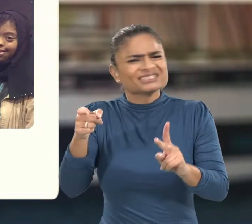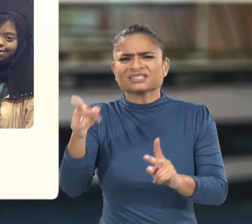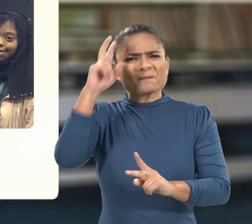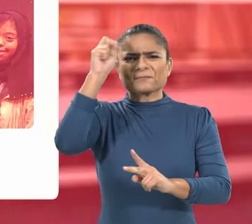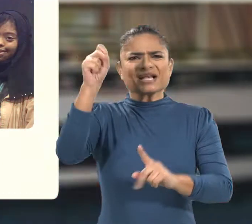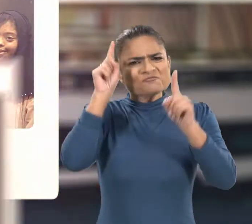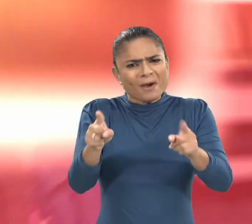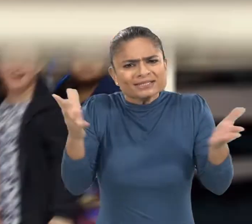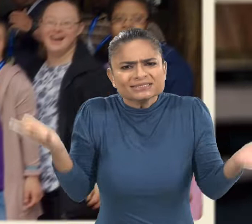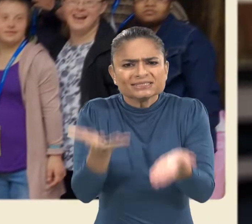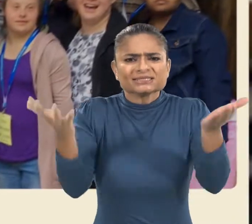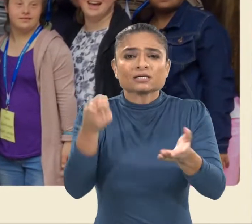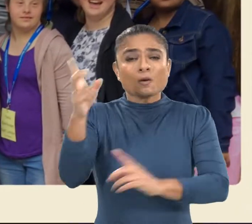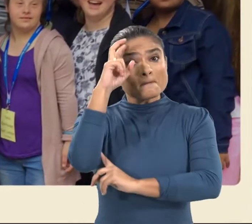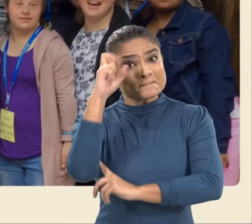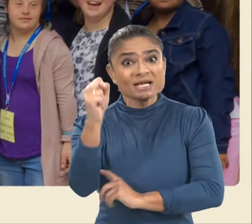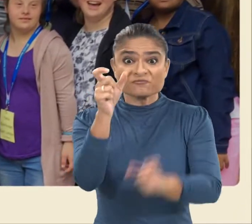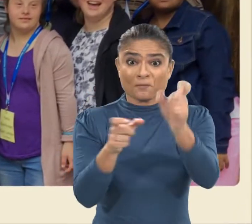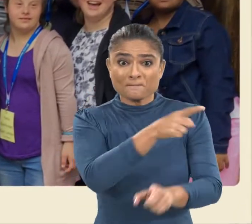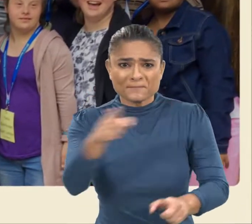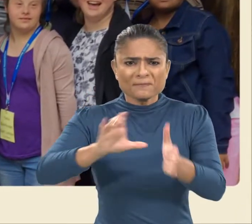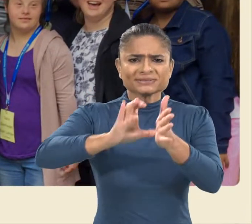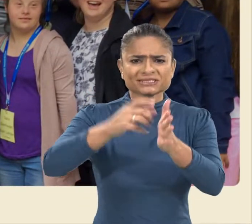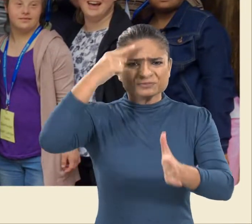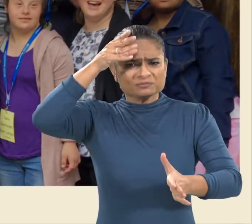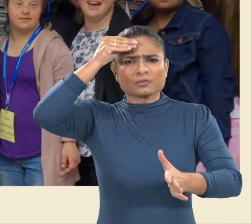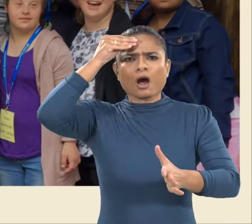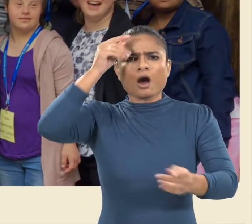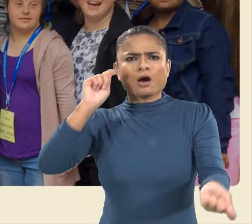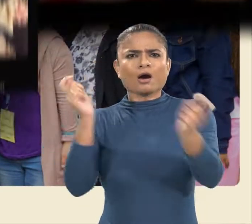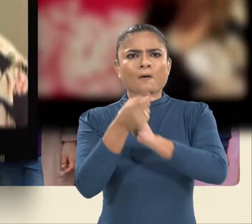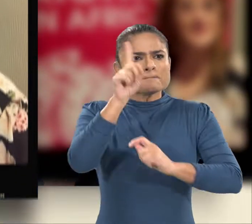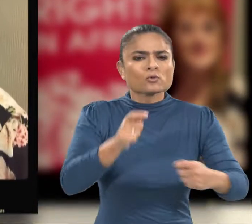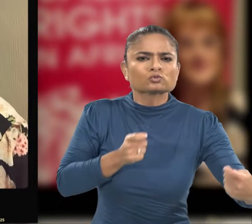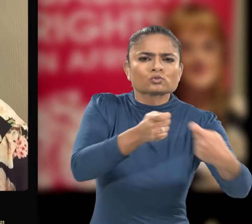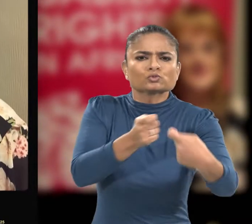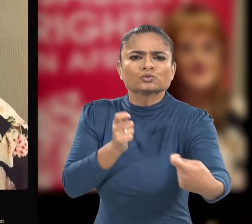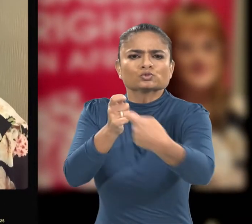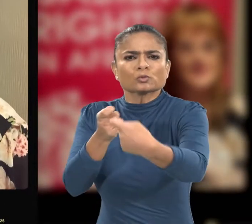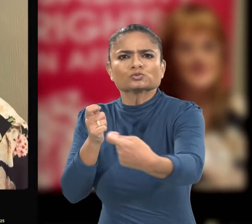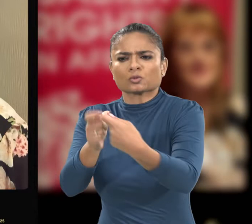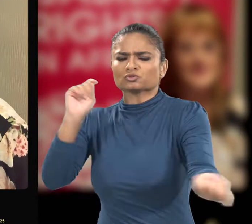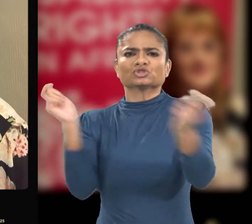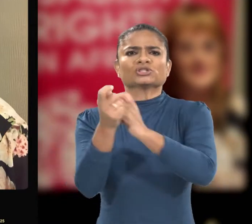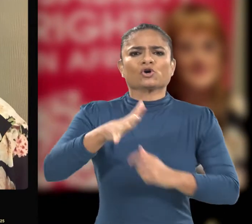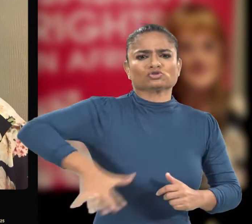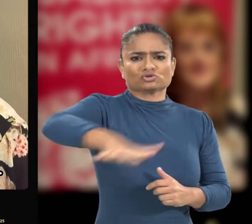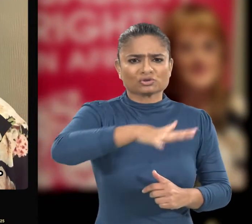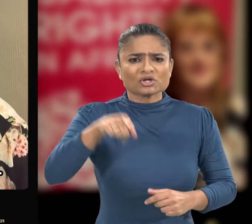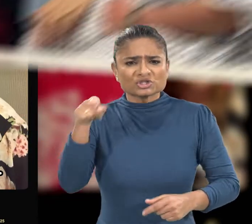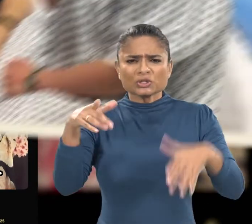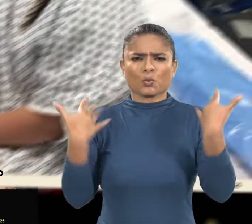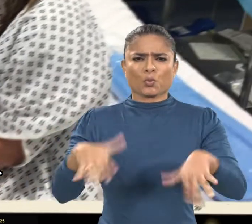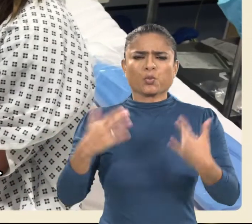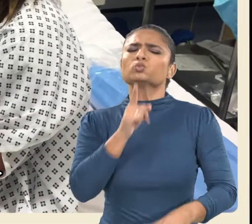the world. She truly believes that all people have the ability to choose to make the best of their circumstances,